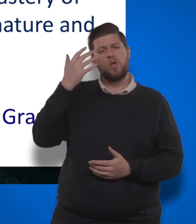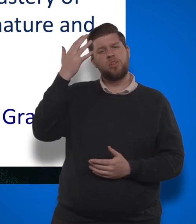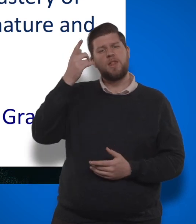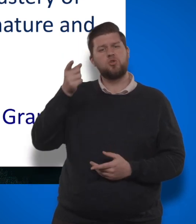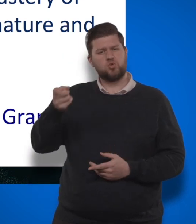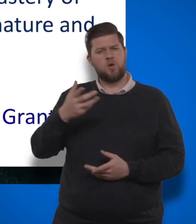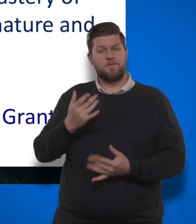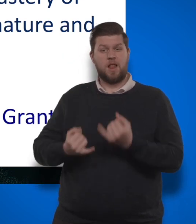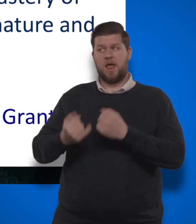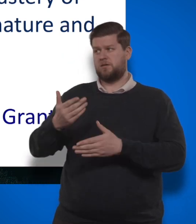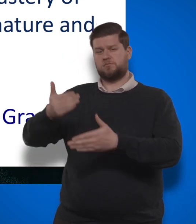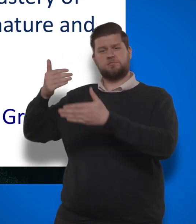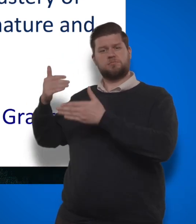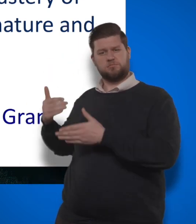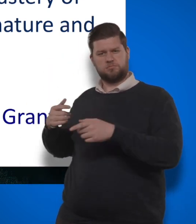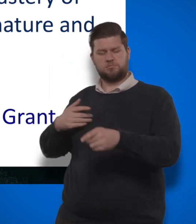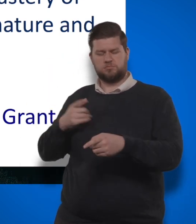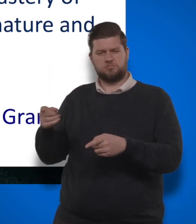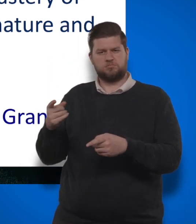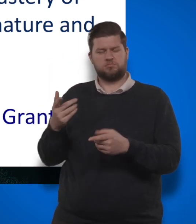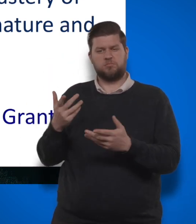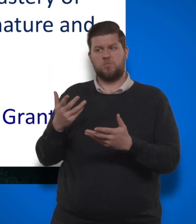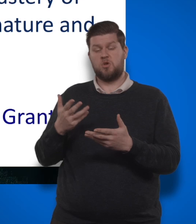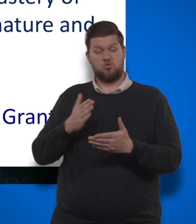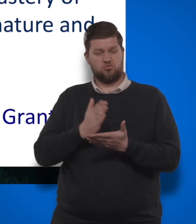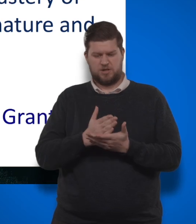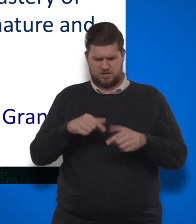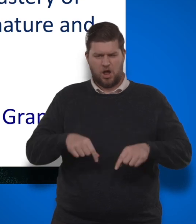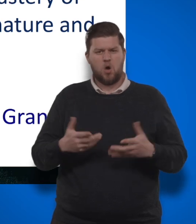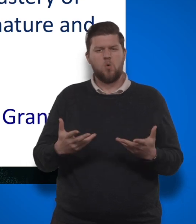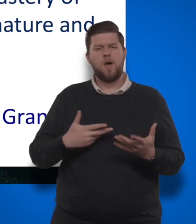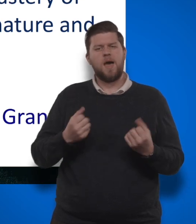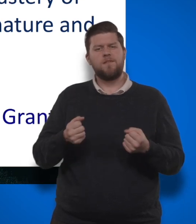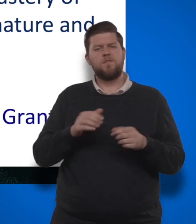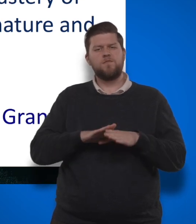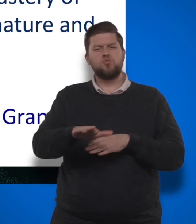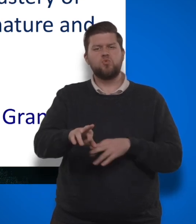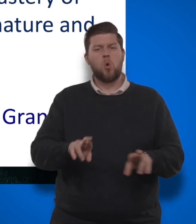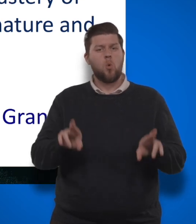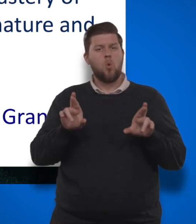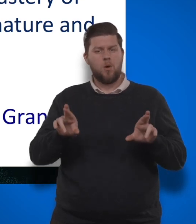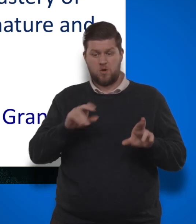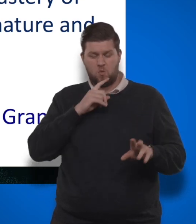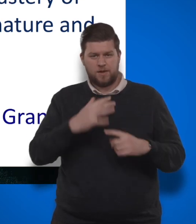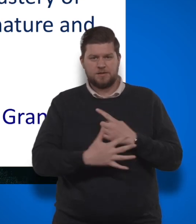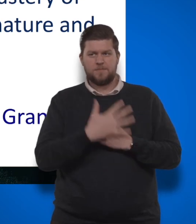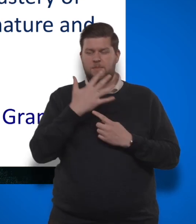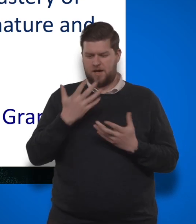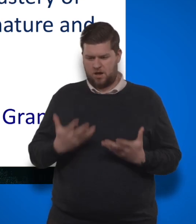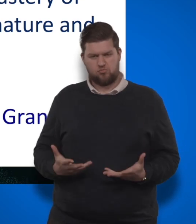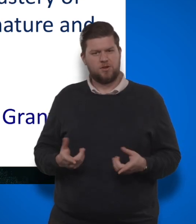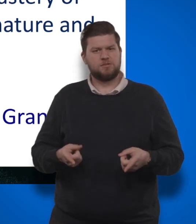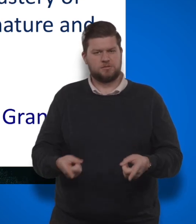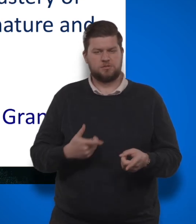times. It's a future hope which inspires action in the present. It incorporates a potent vision of a new